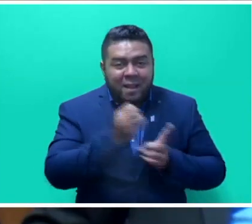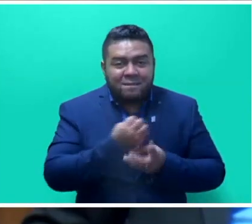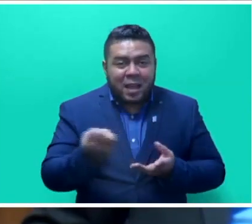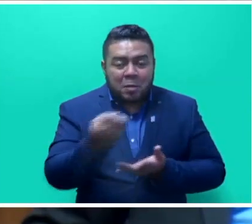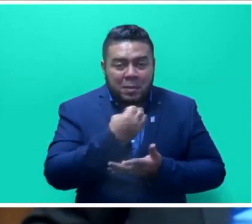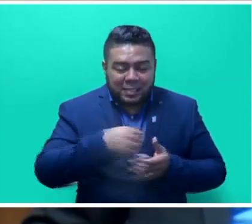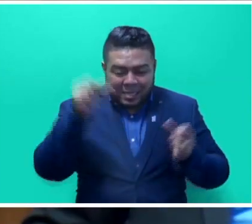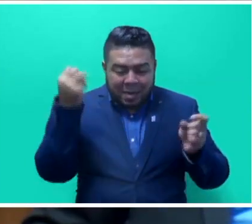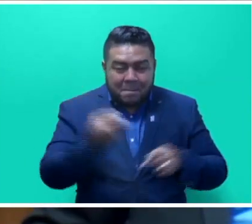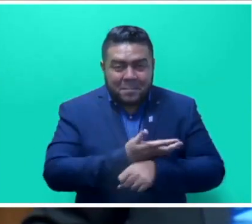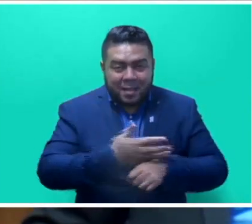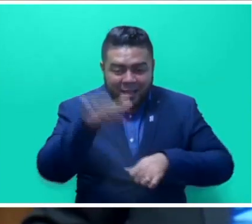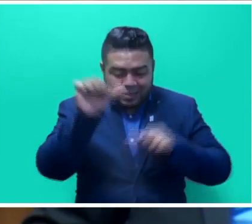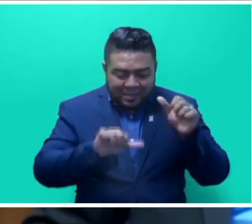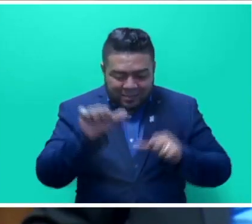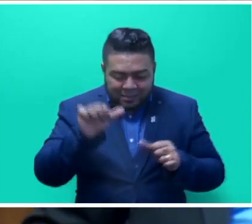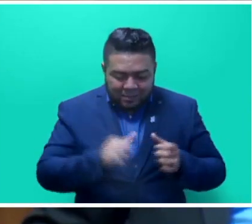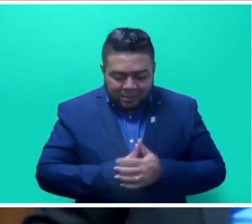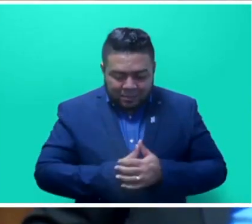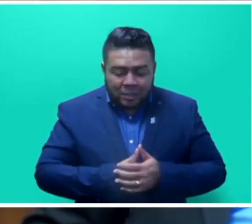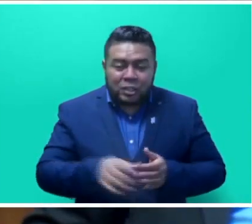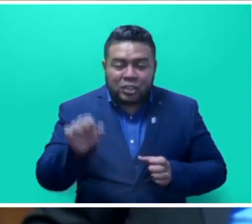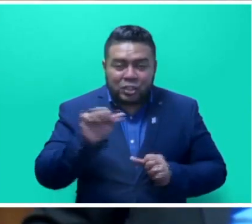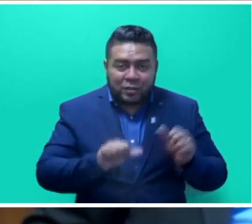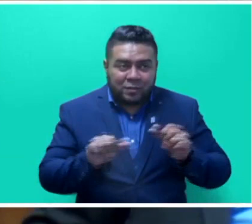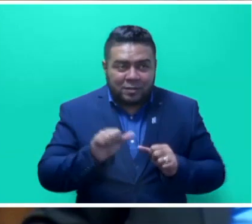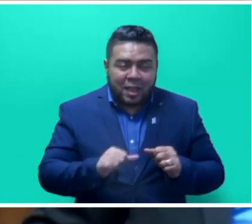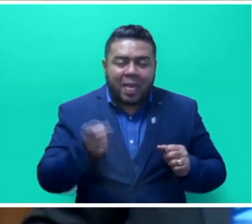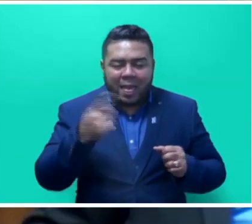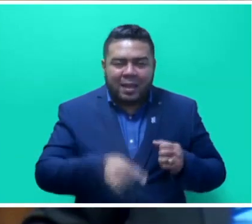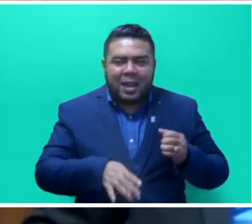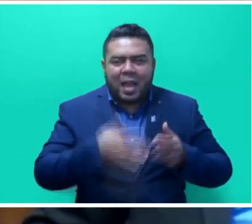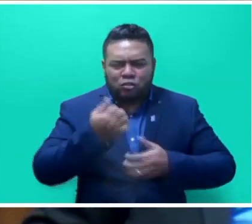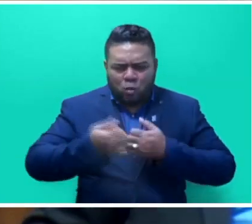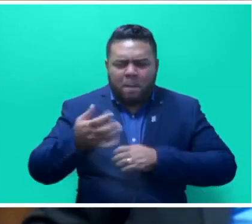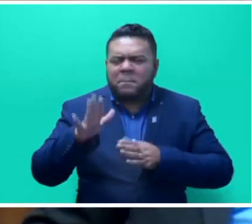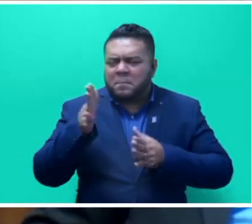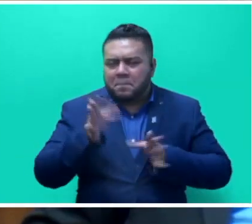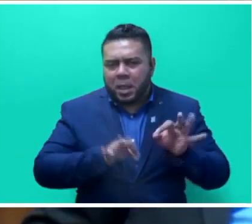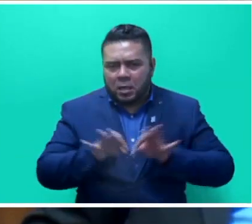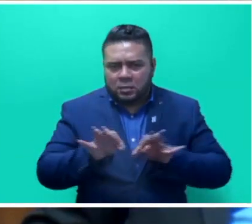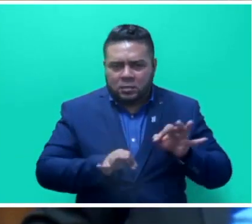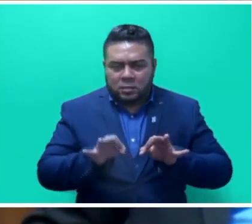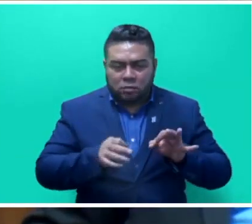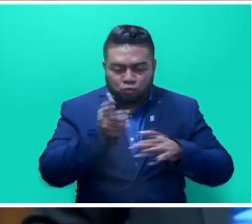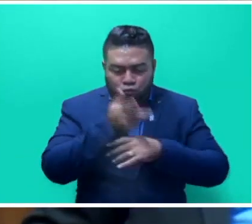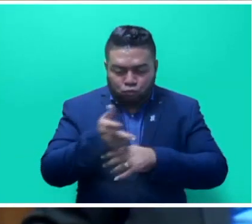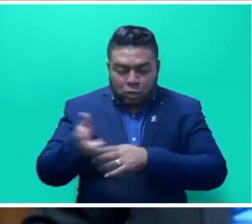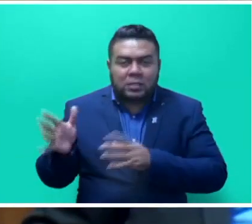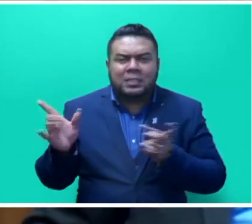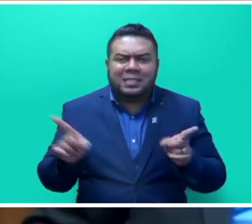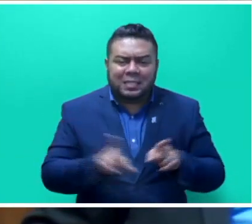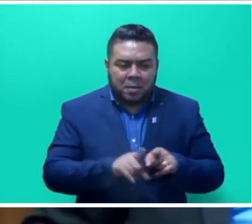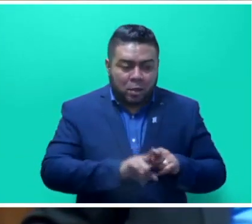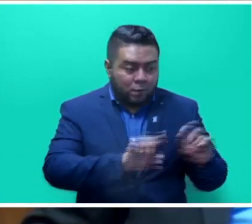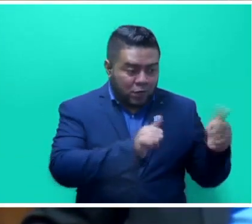impact assessments, geotech surveys, and engineering plans. At the completion of these